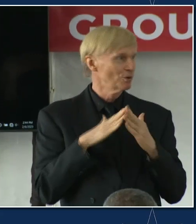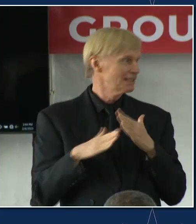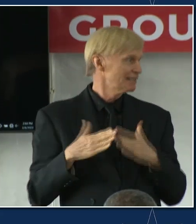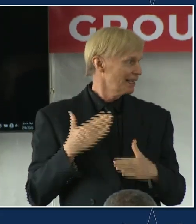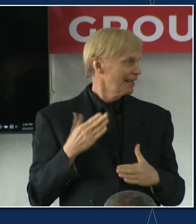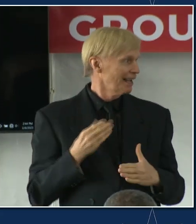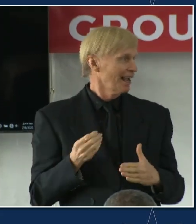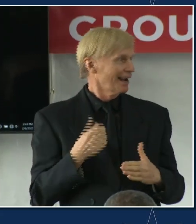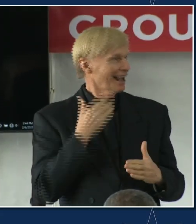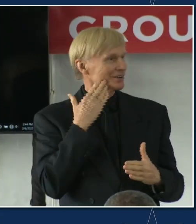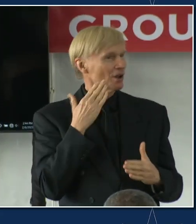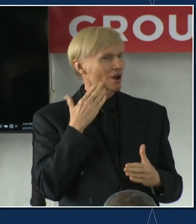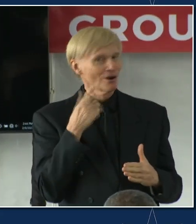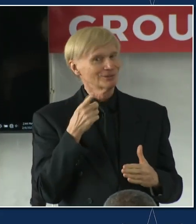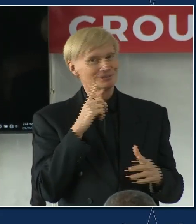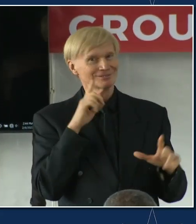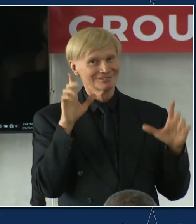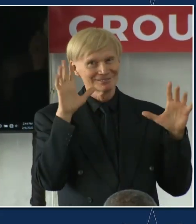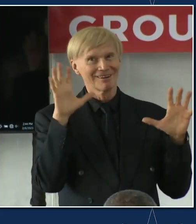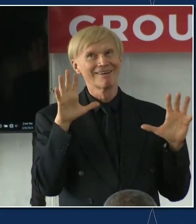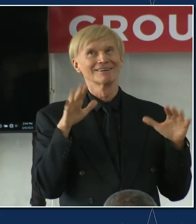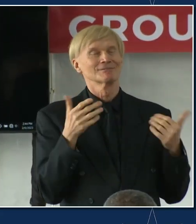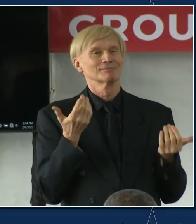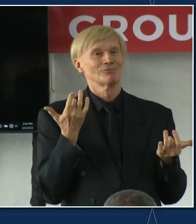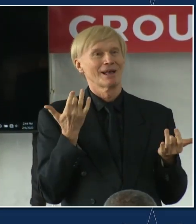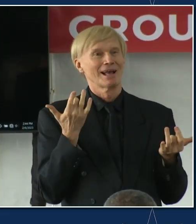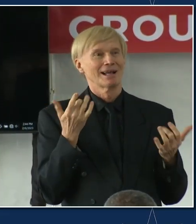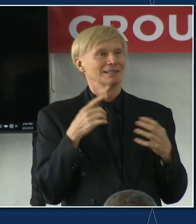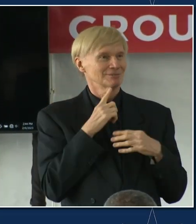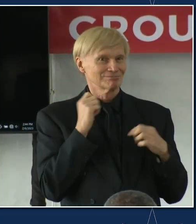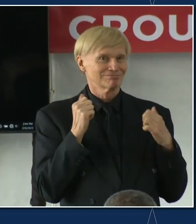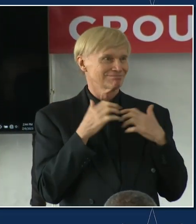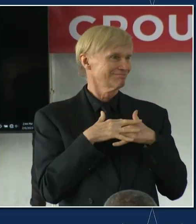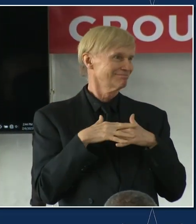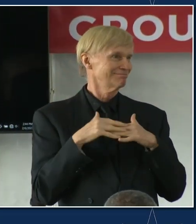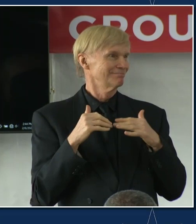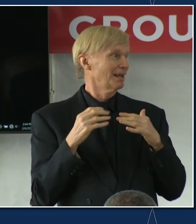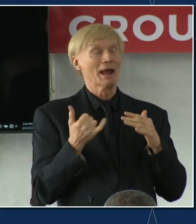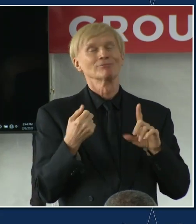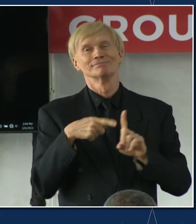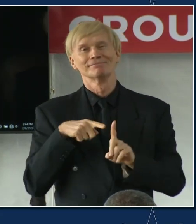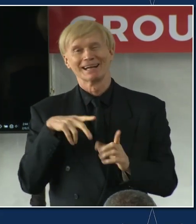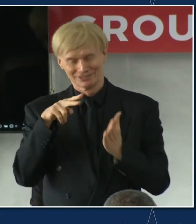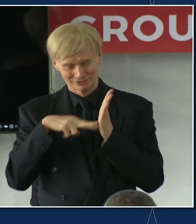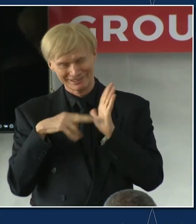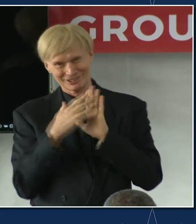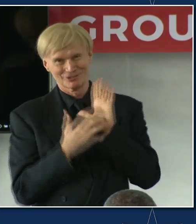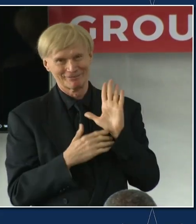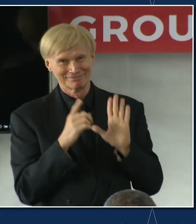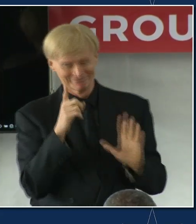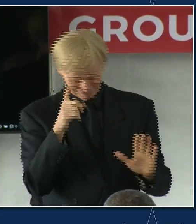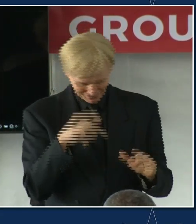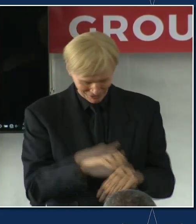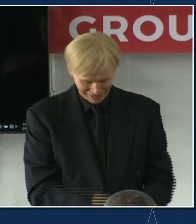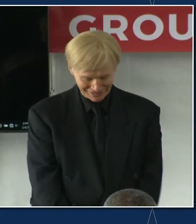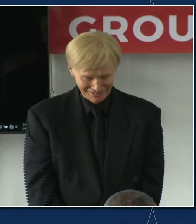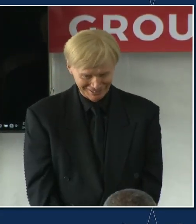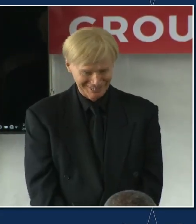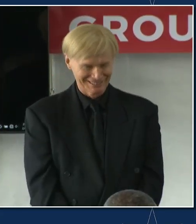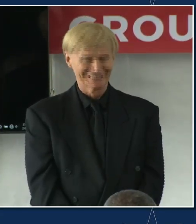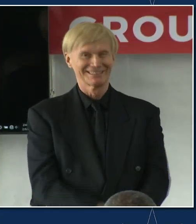it's joked, I know she's smiling because it's happening. And so now I'm gonna go back on script. All right,